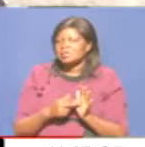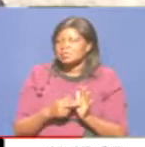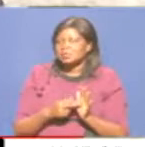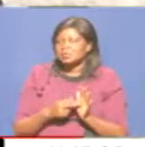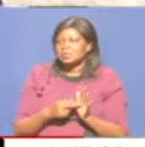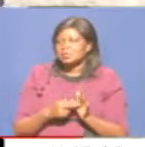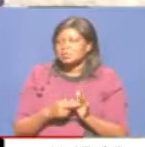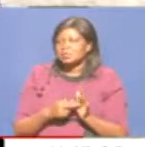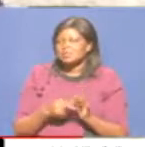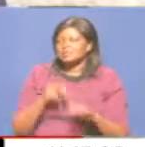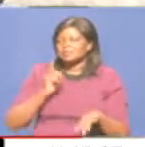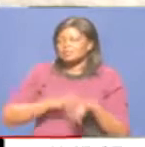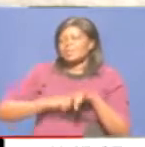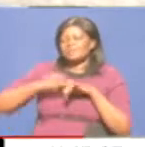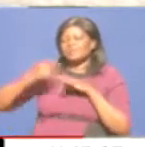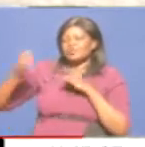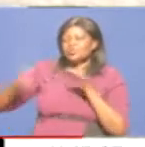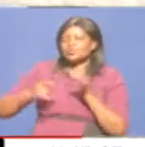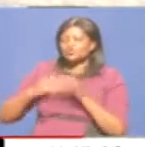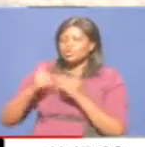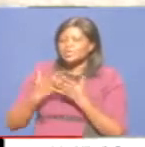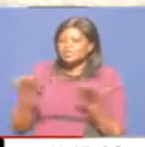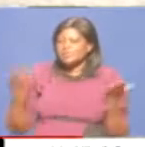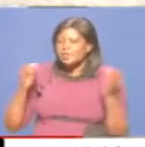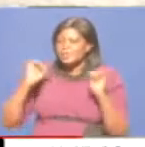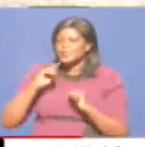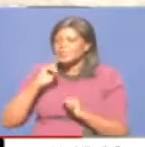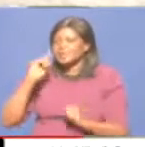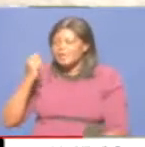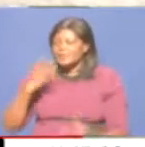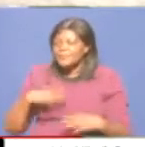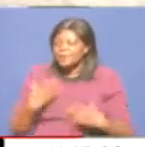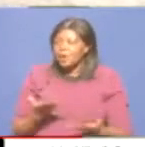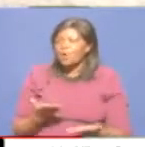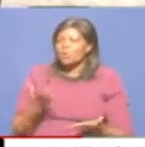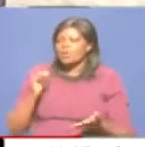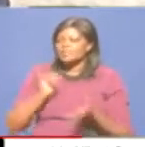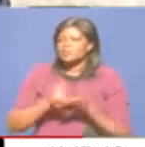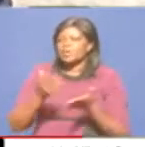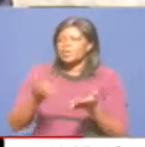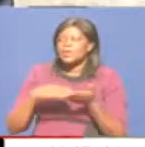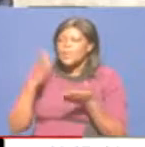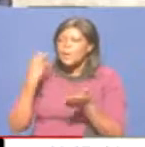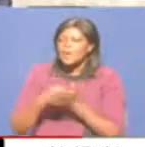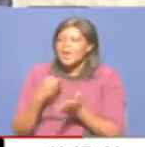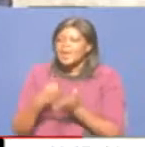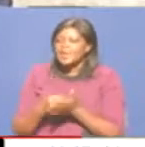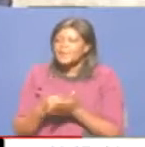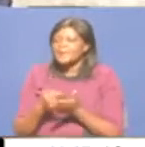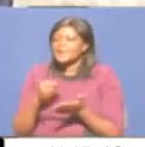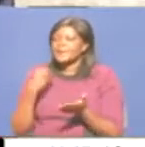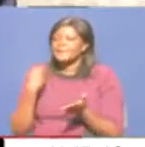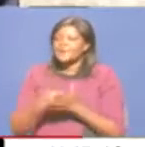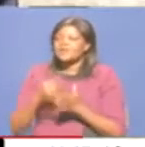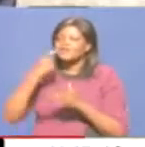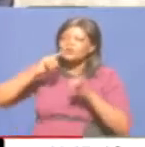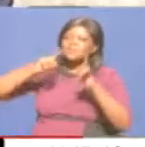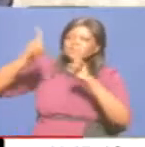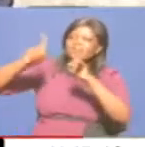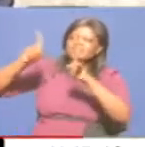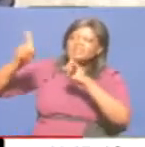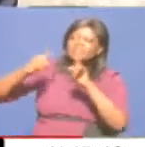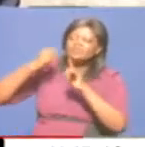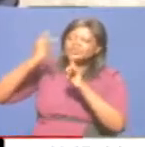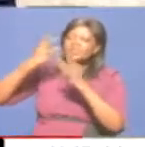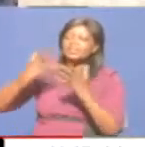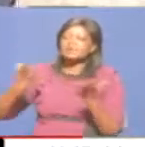of those things, mm-hmm. how do you convince Kenyans, mm-hmm. that we need more money? Do you need more money for benchmarking or whatever it is,